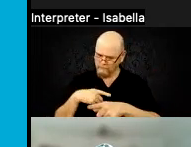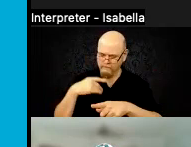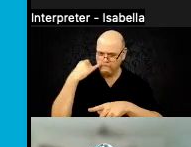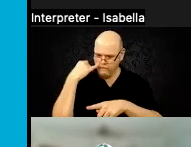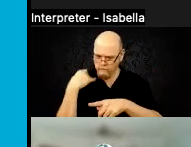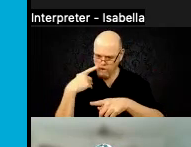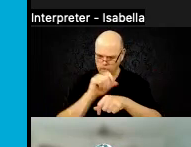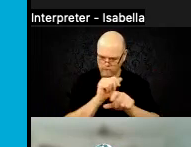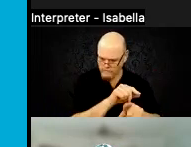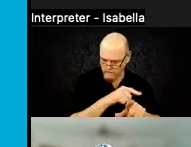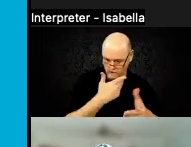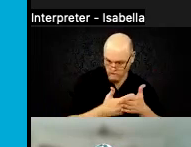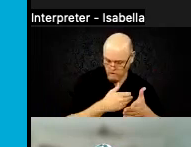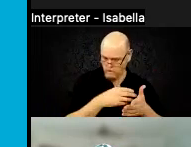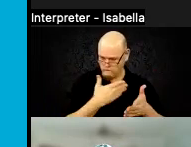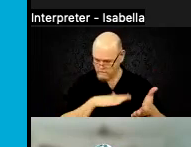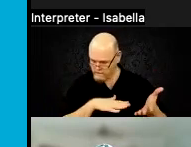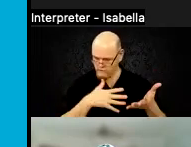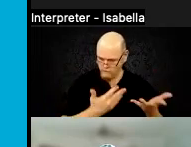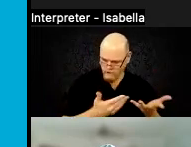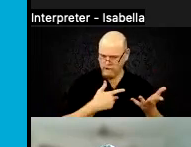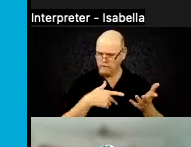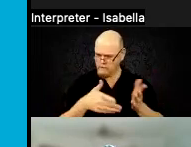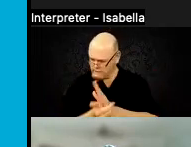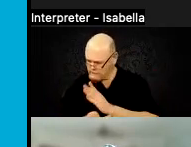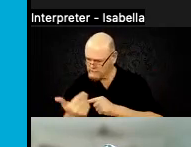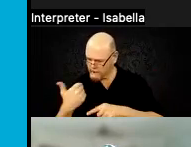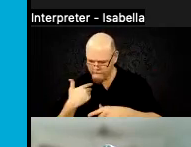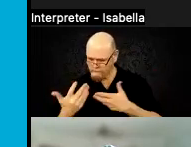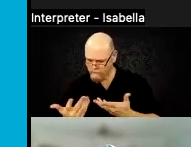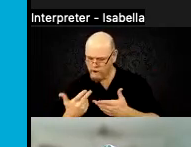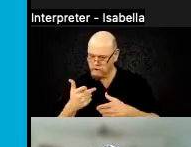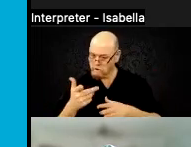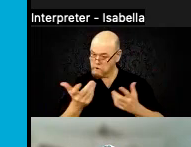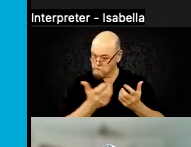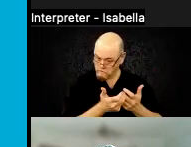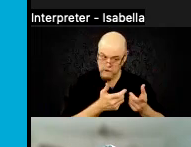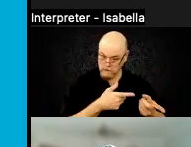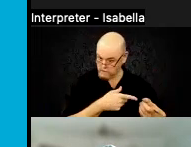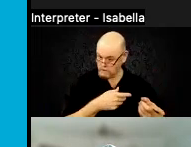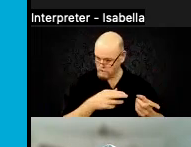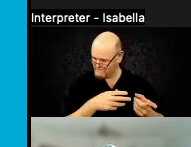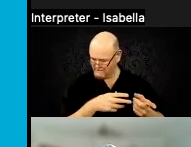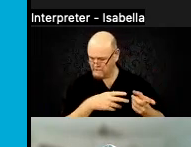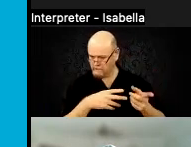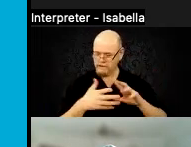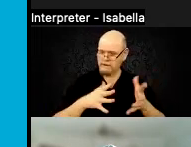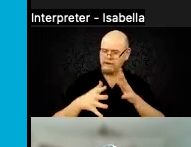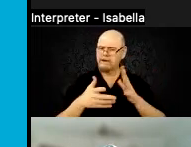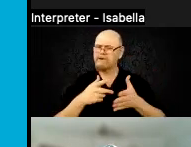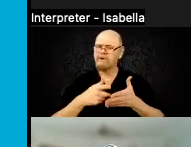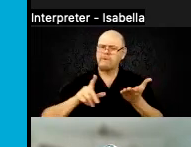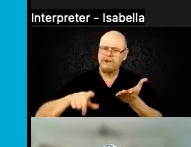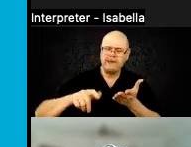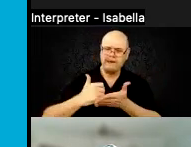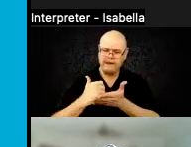see how they do, right? Where are their skills? Where are their strengths? Where might they need a little bit more work or more help? What are they interested in,